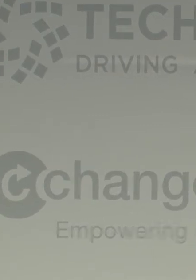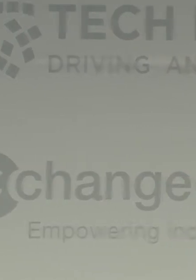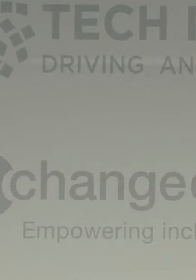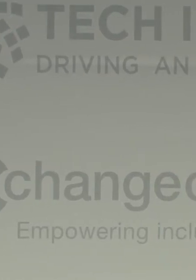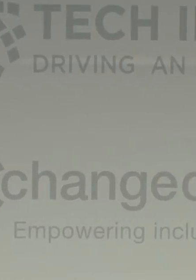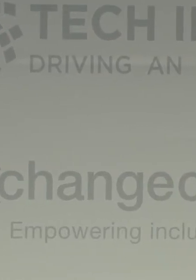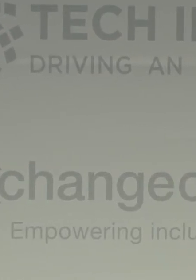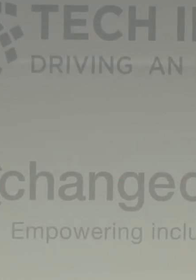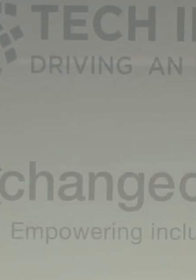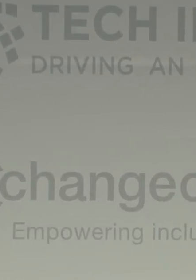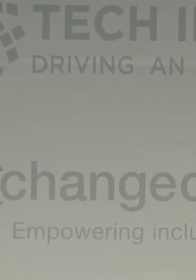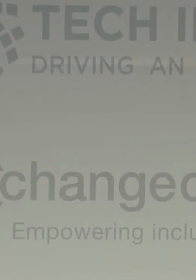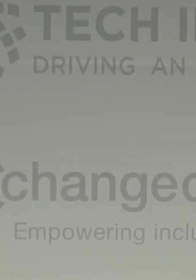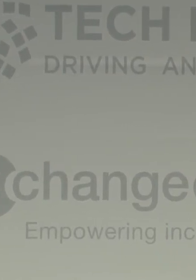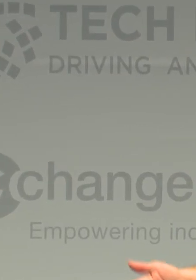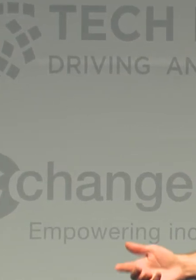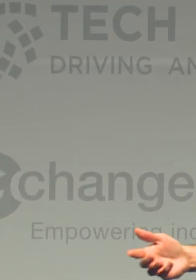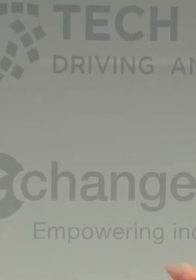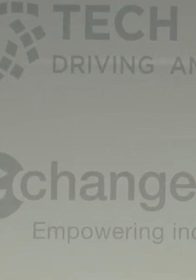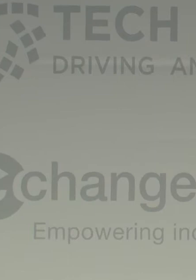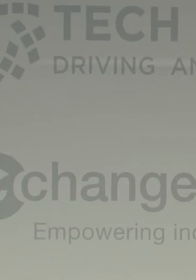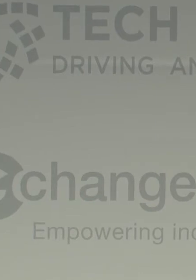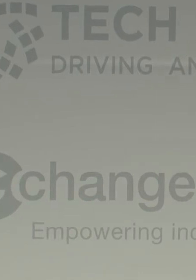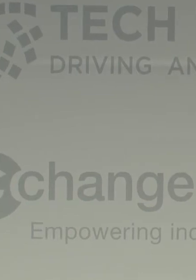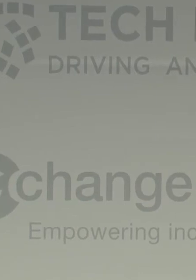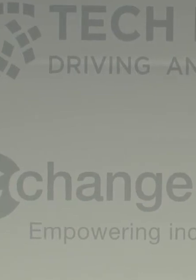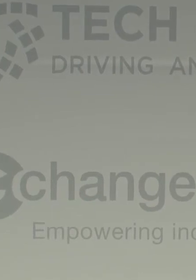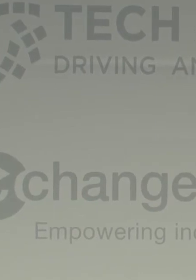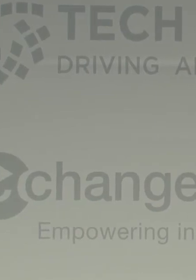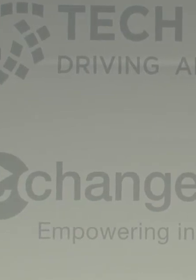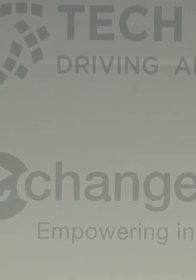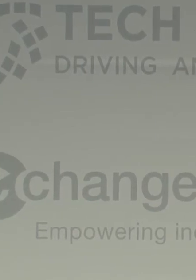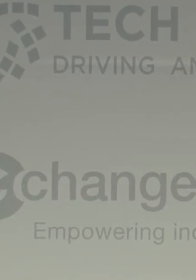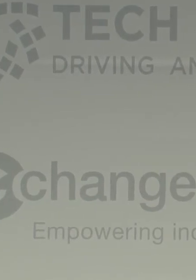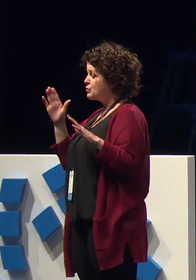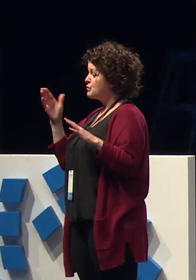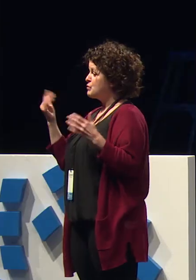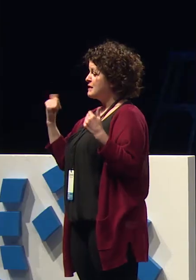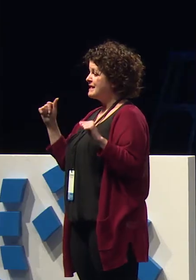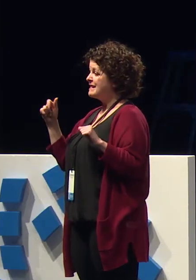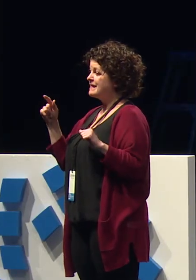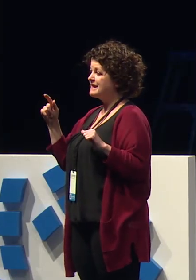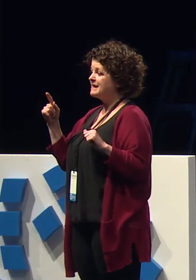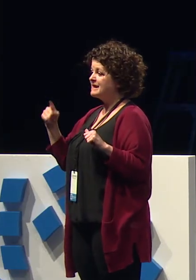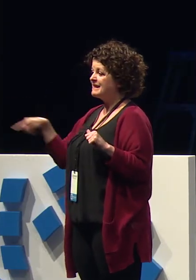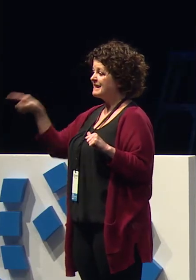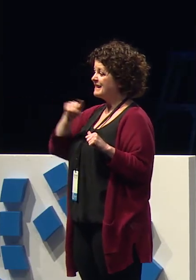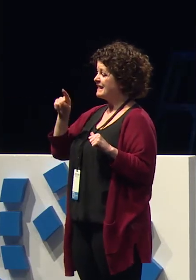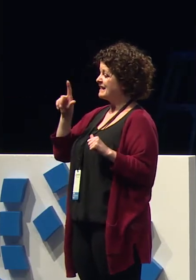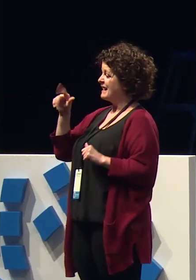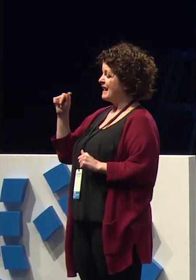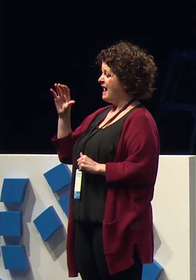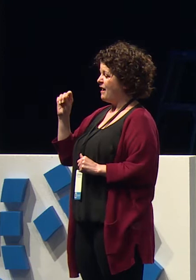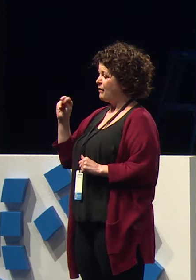guess I'm glad to be here still with everybody. I don't know if there's any Lakota relatives that are out